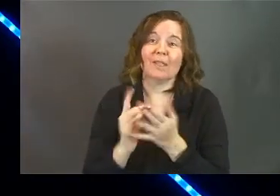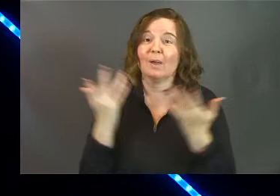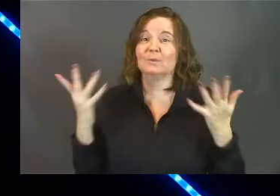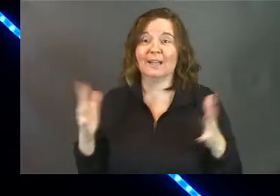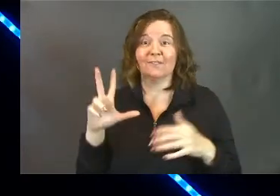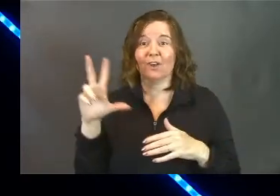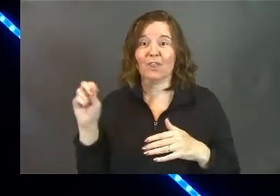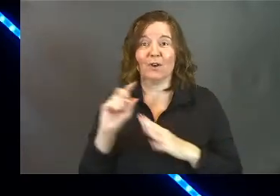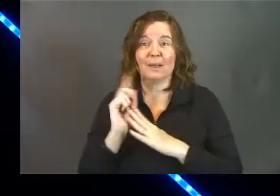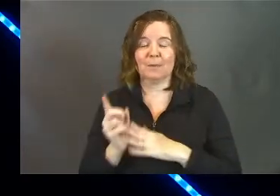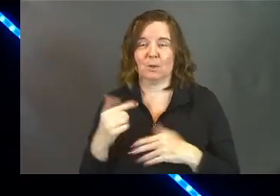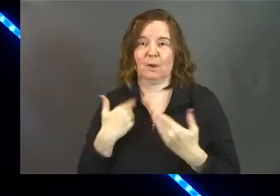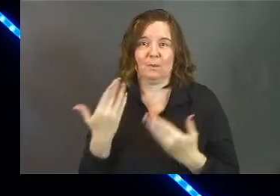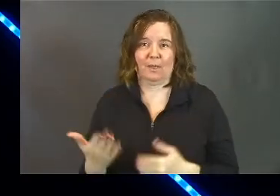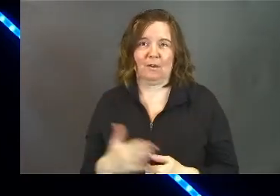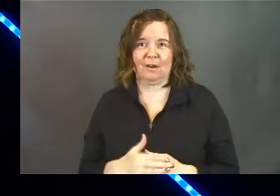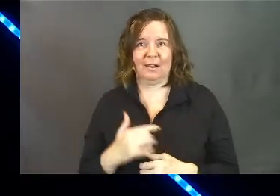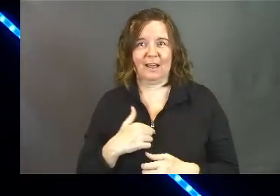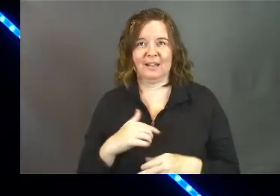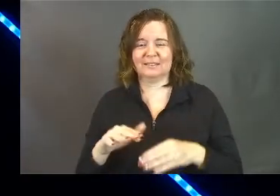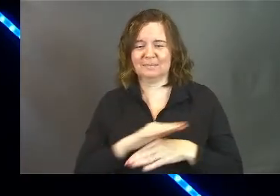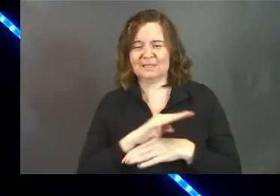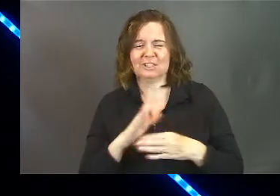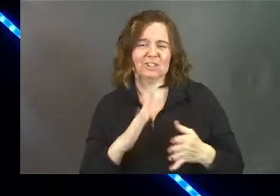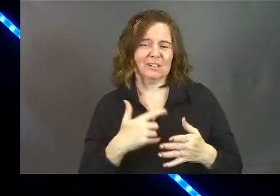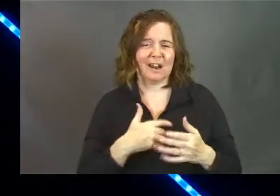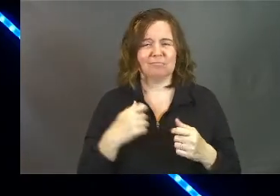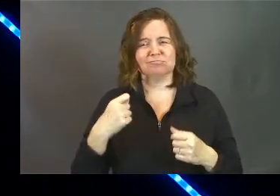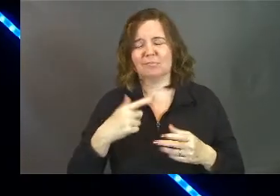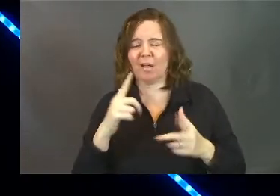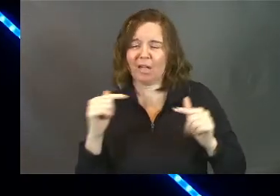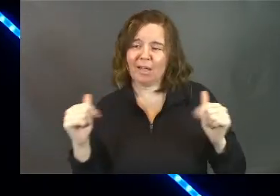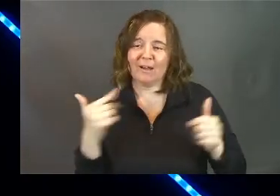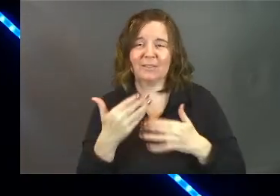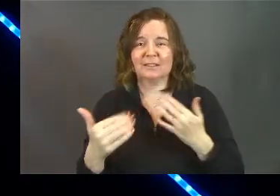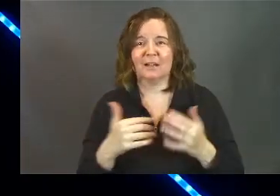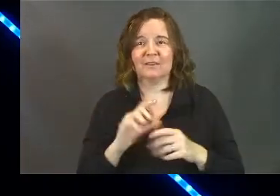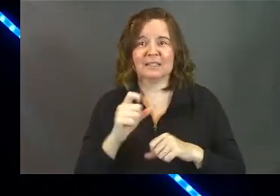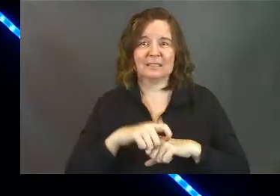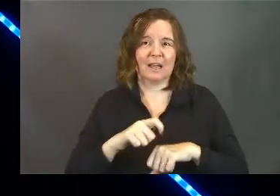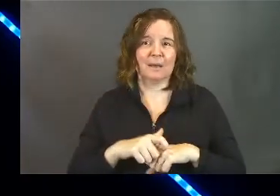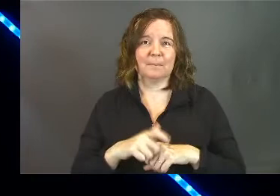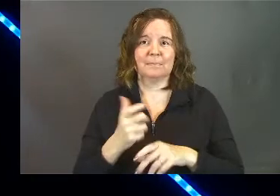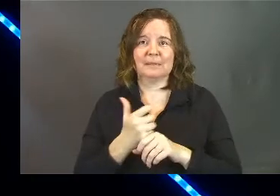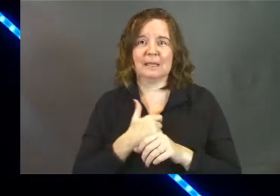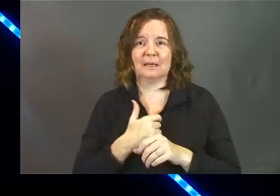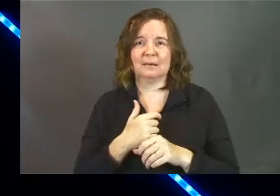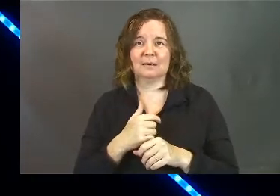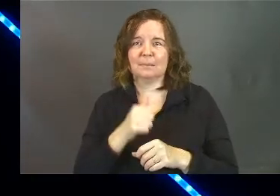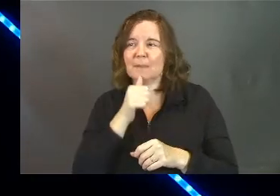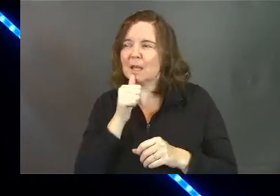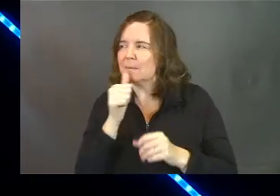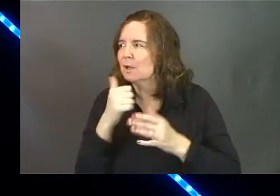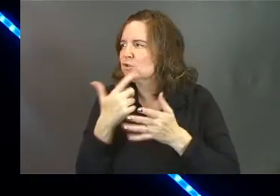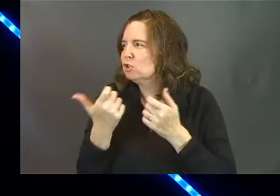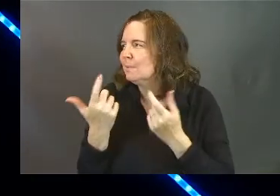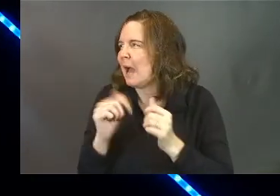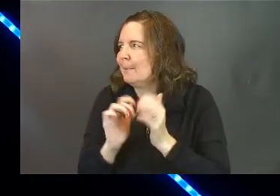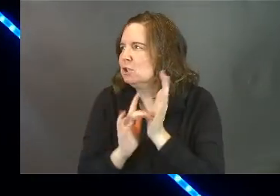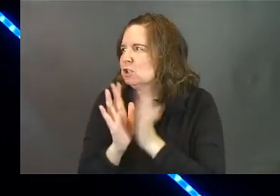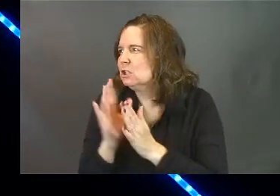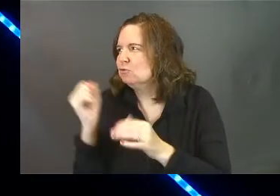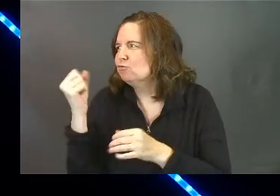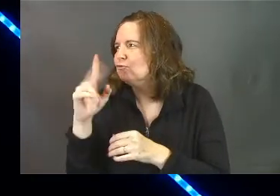it for 30 minutes while he was there. I was a missionary, and I'm pumped about all this stuff. And it got to the time to, like, get my password. And he's like, what should your password be? How about